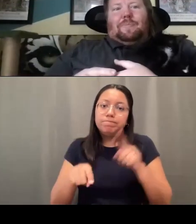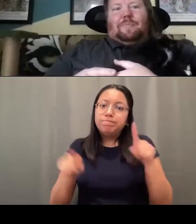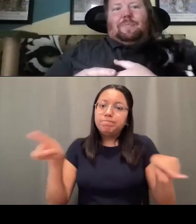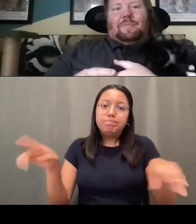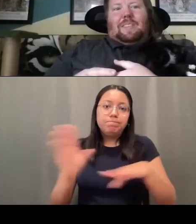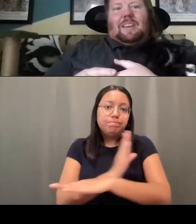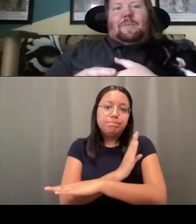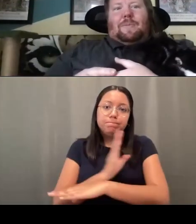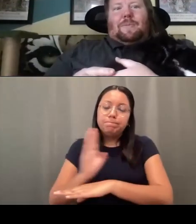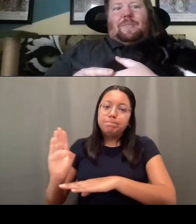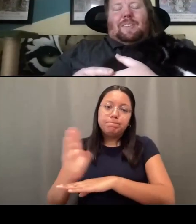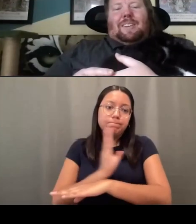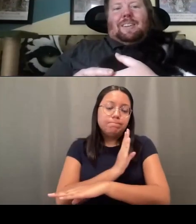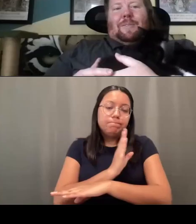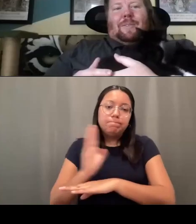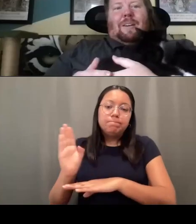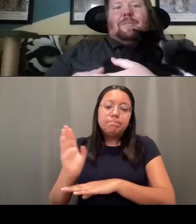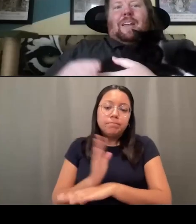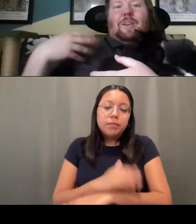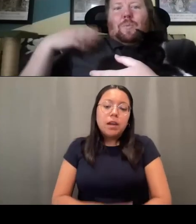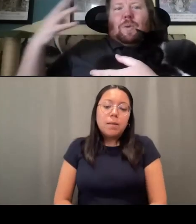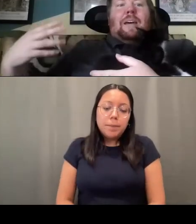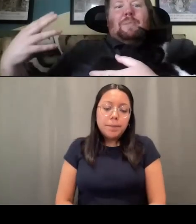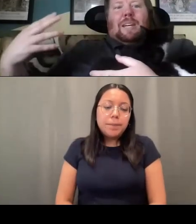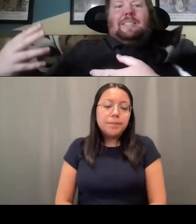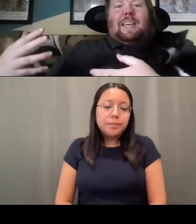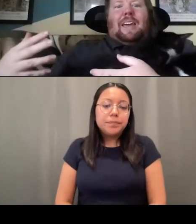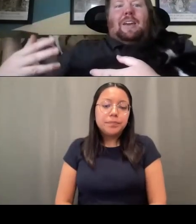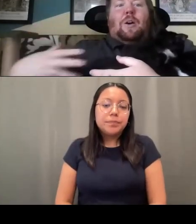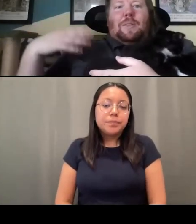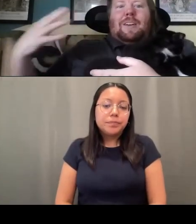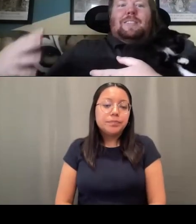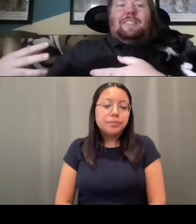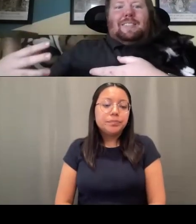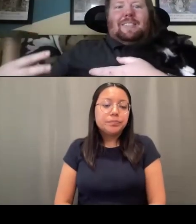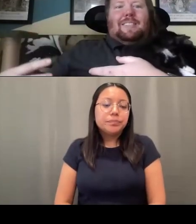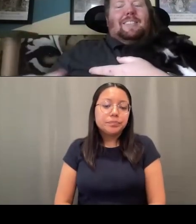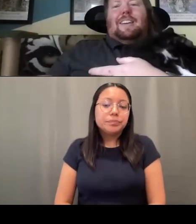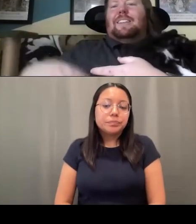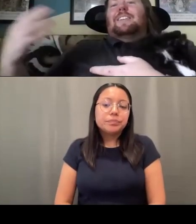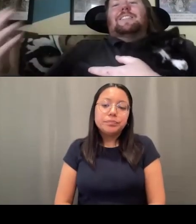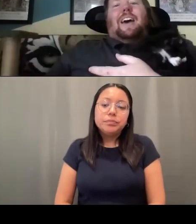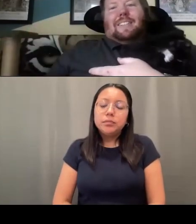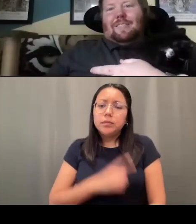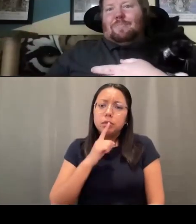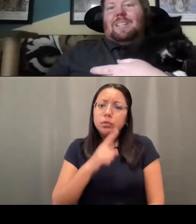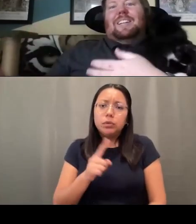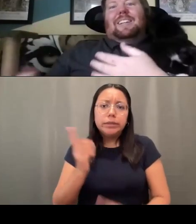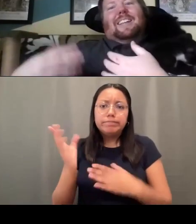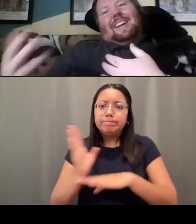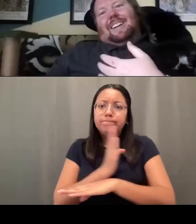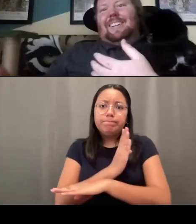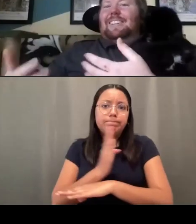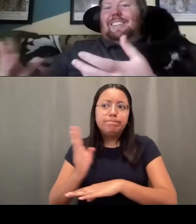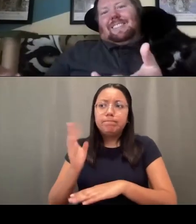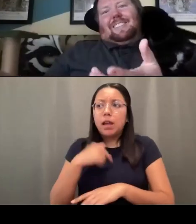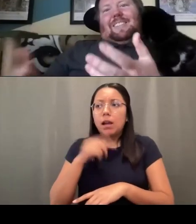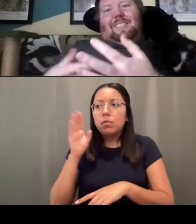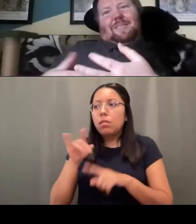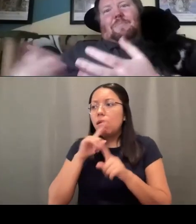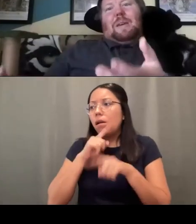um if of like when I'm gonna say, oh, there's active bleeding,